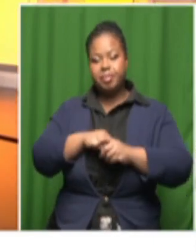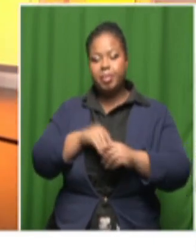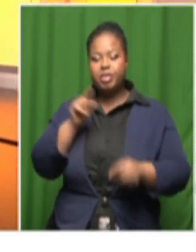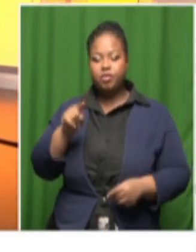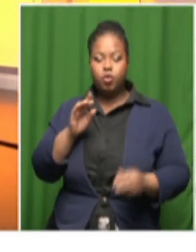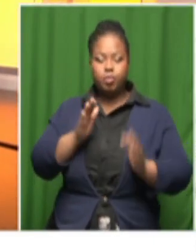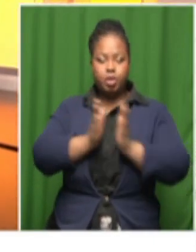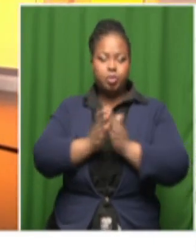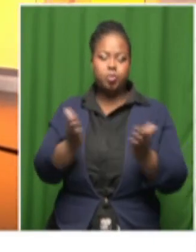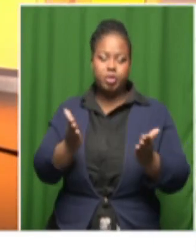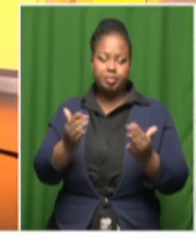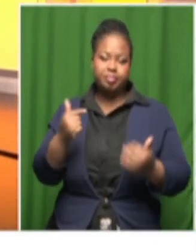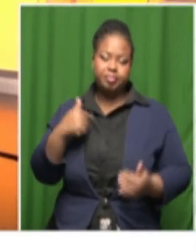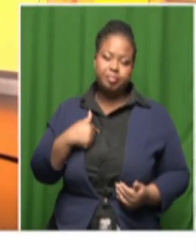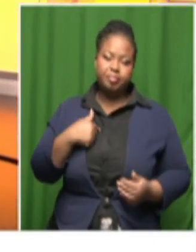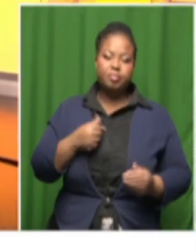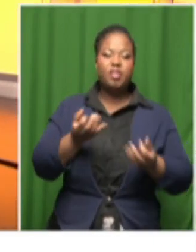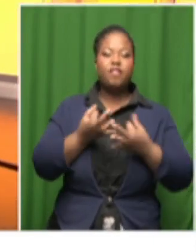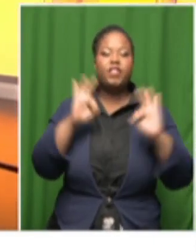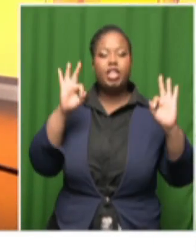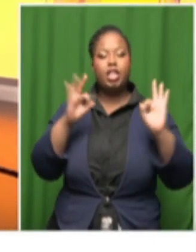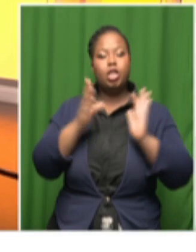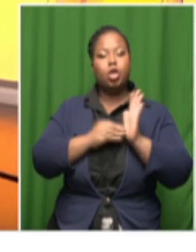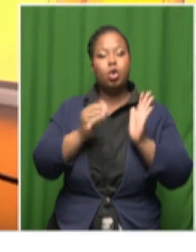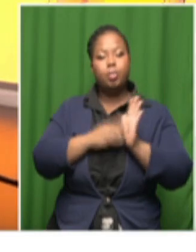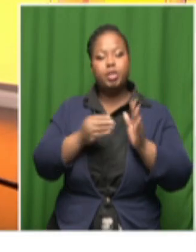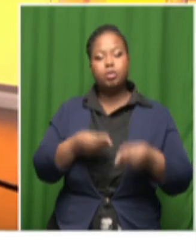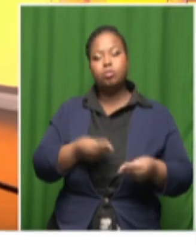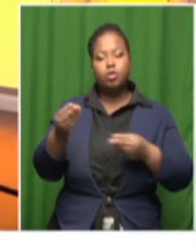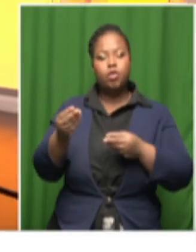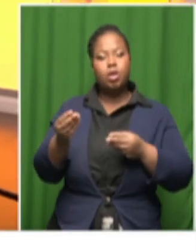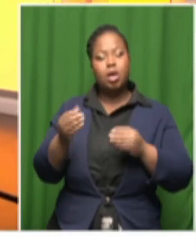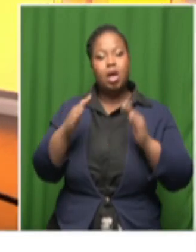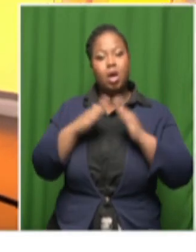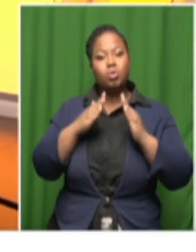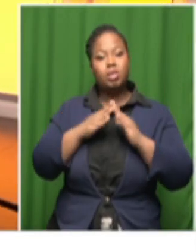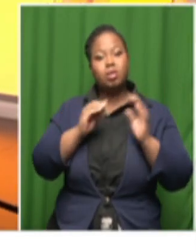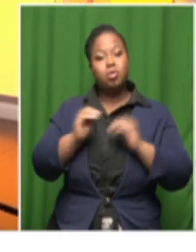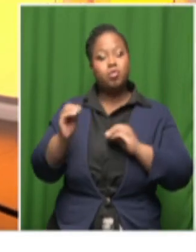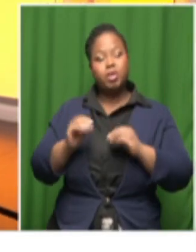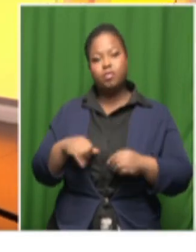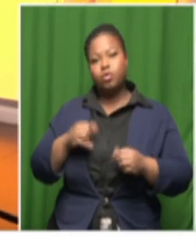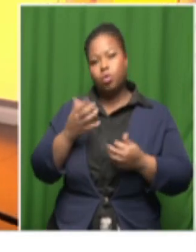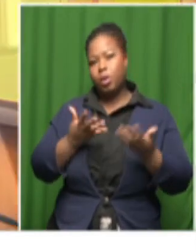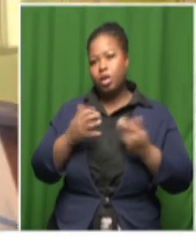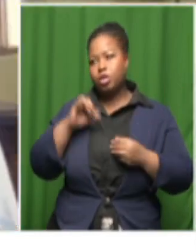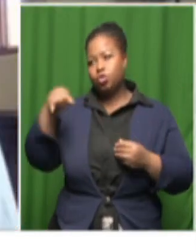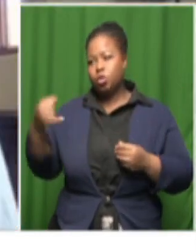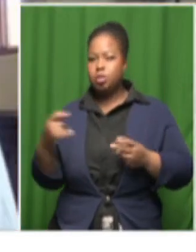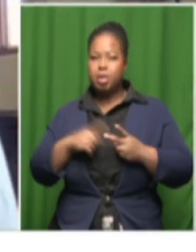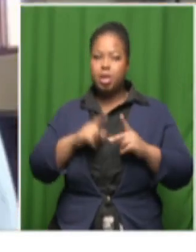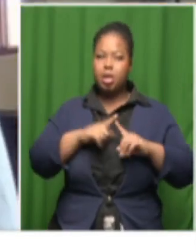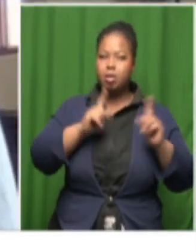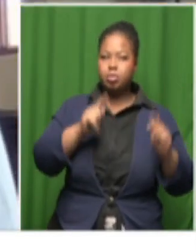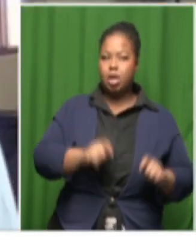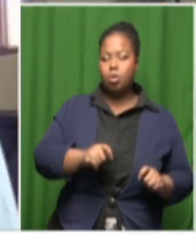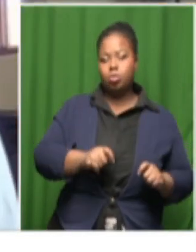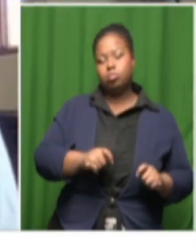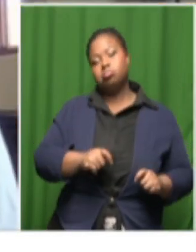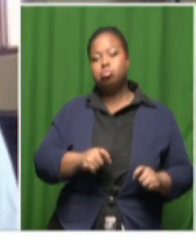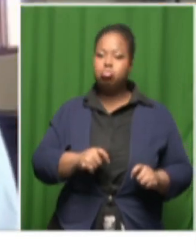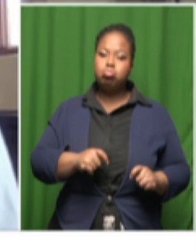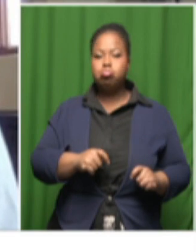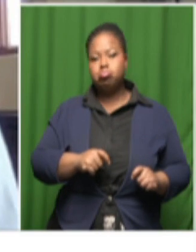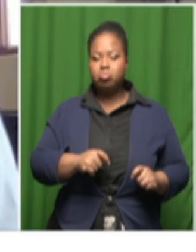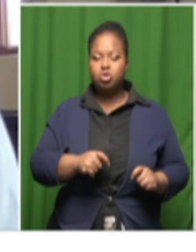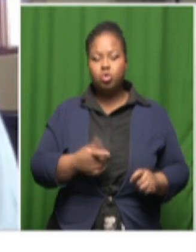book, I've had free copies for housing movements in both Johannesburg and Cape Town. And